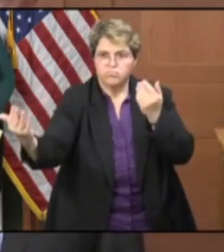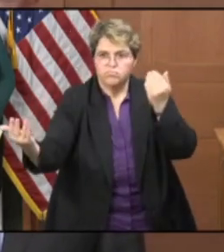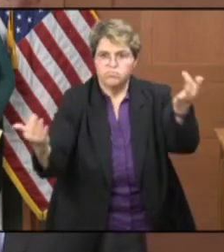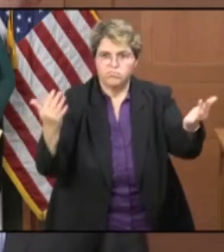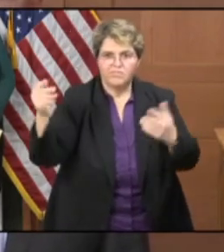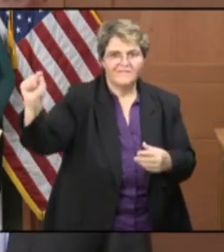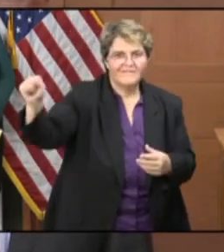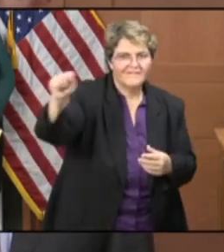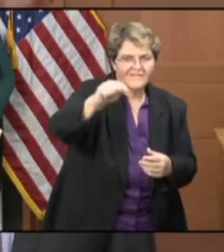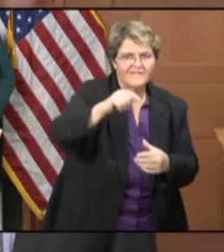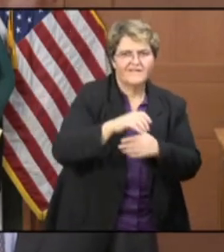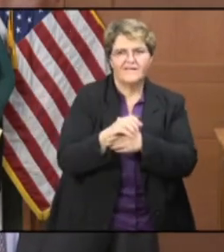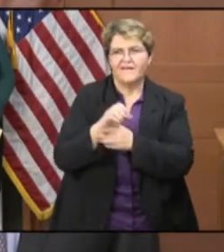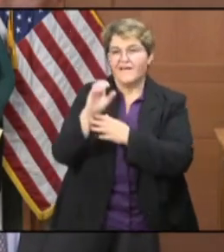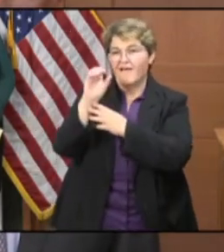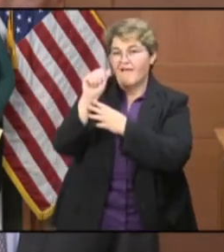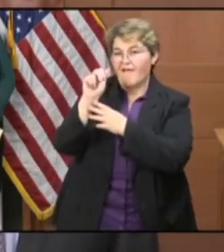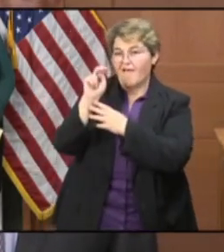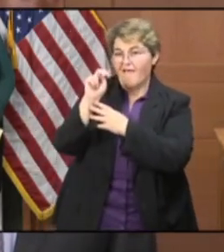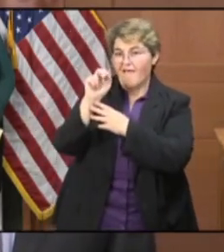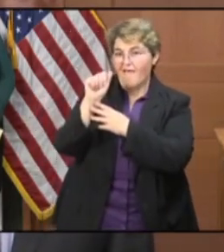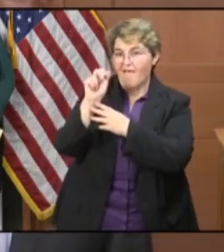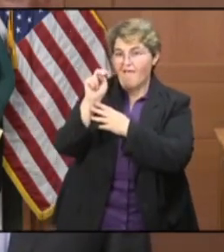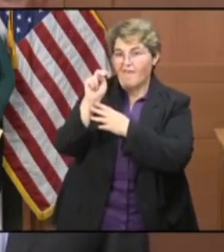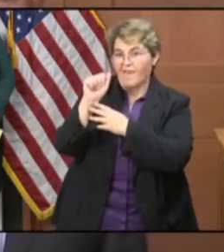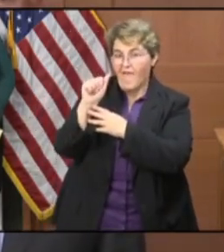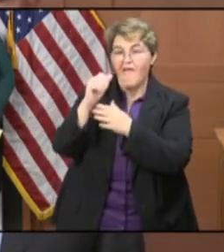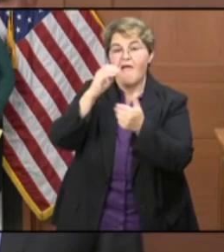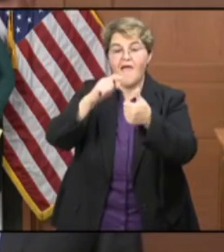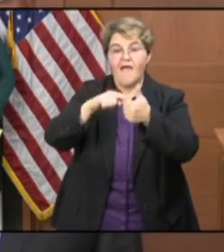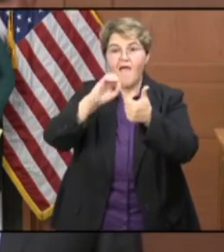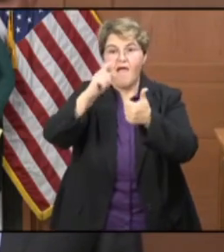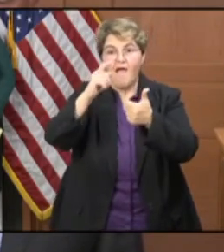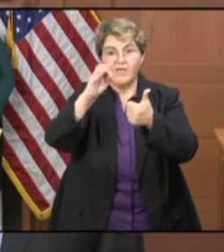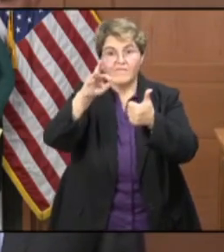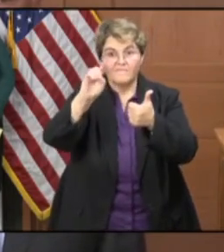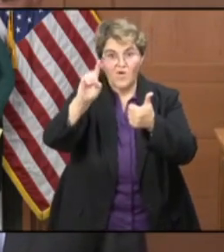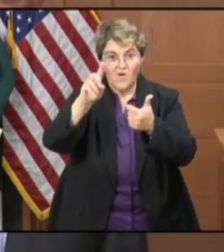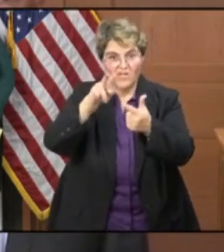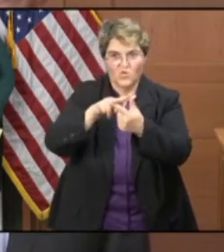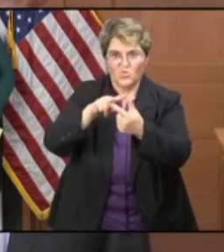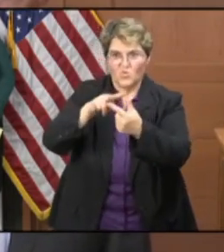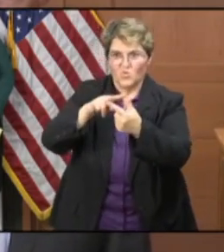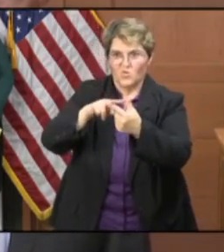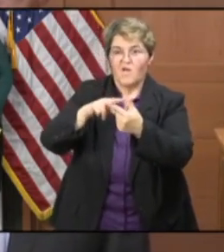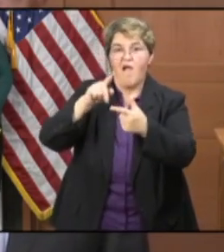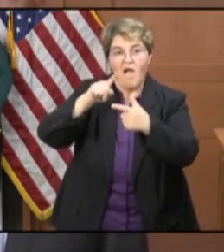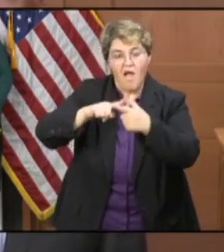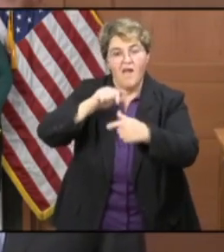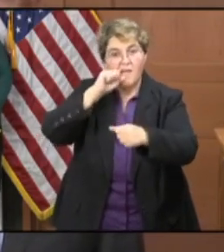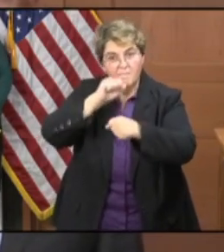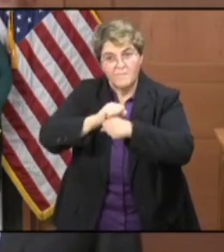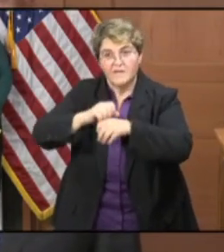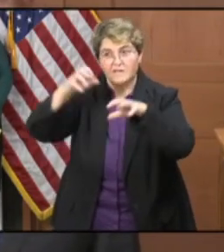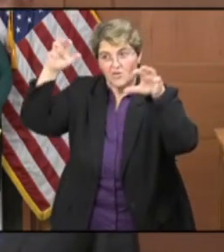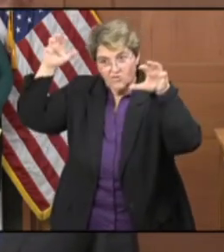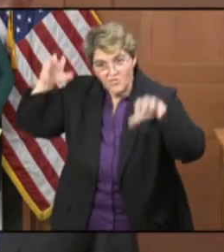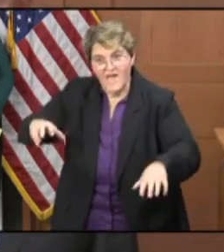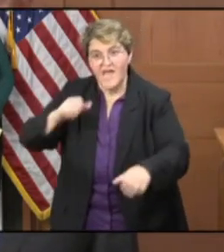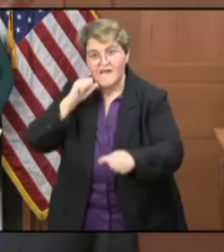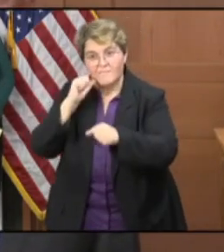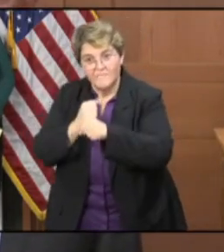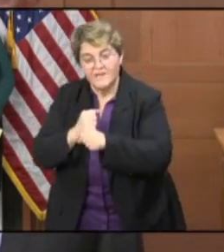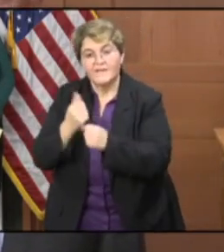and Oxford as well. But these are, until we get a soaking rain, we consider all of these fires across the state ones that need to be